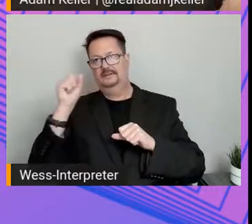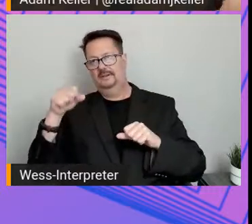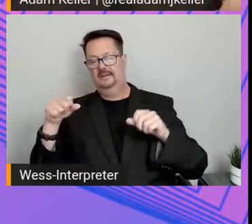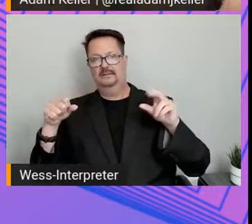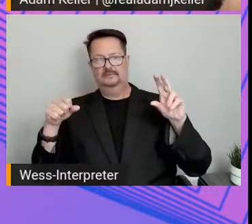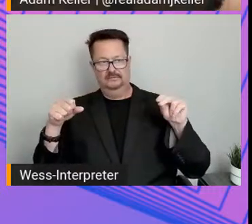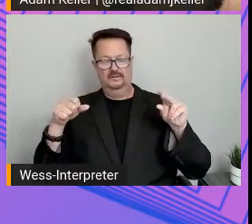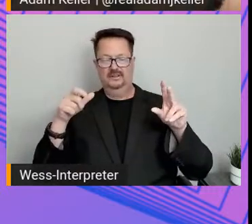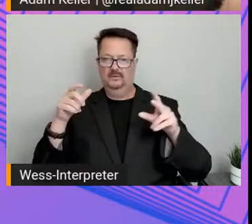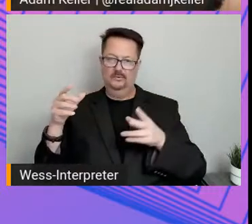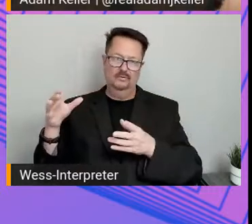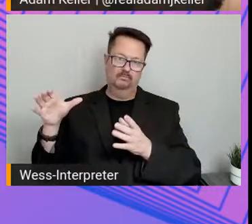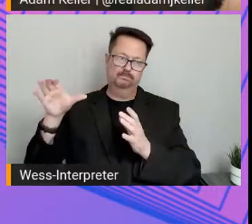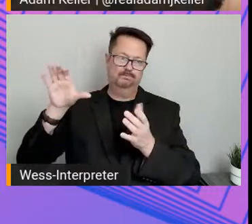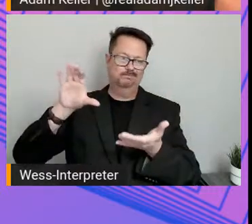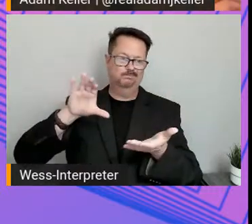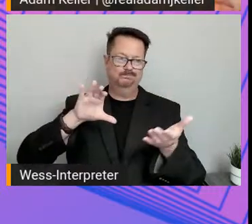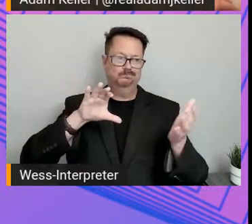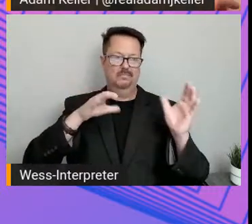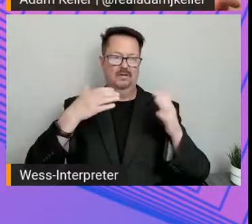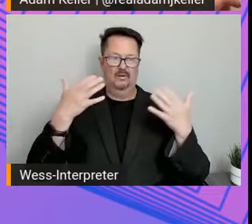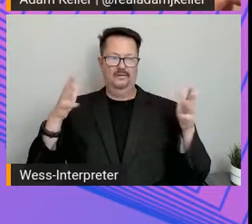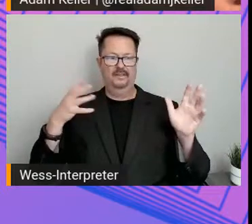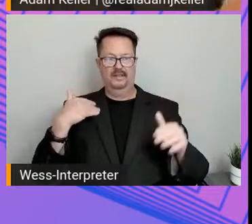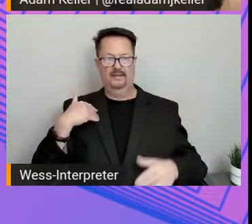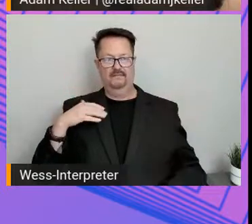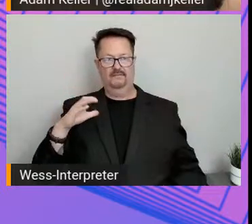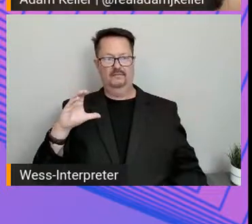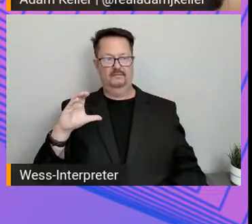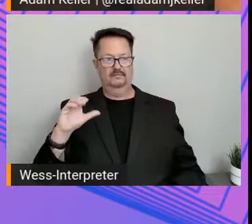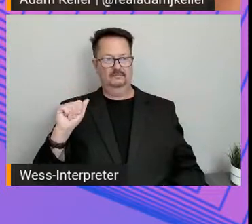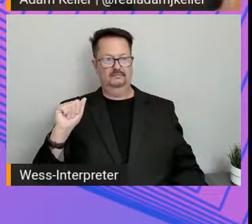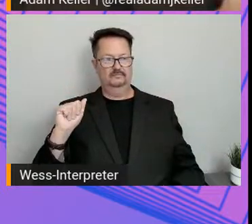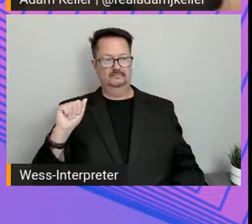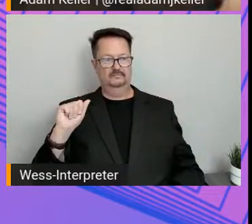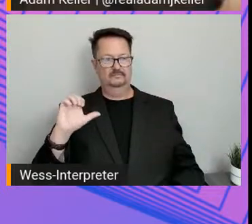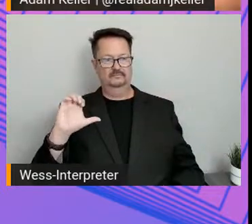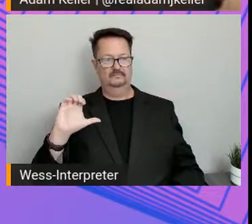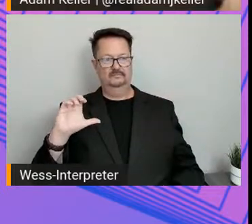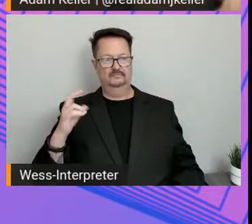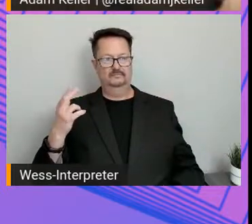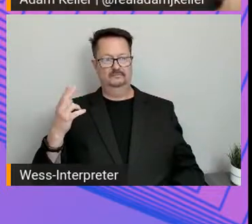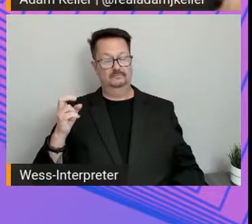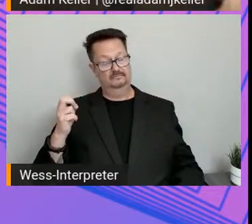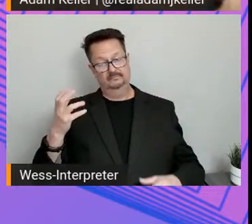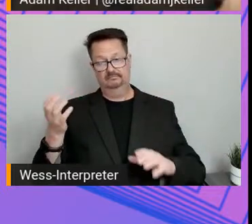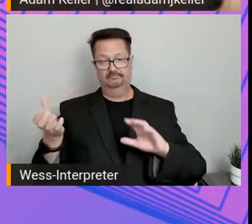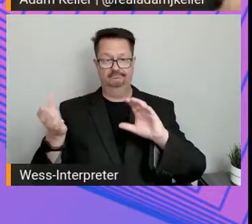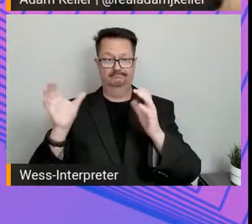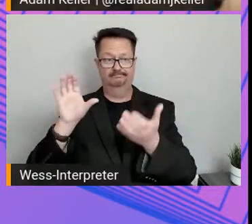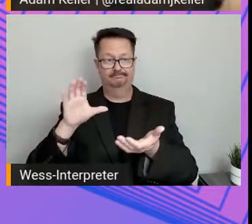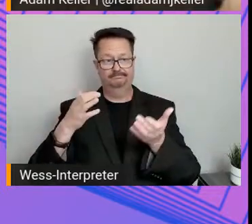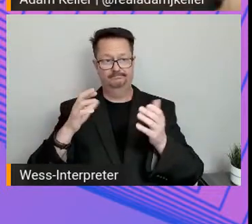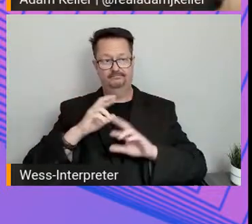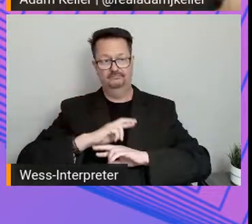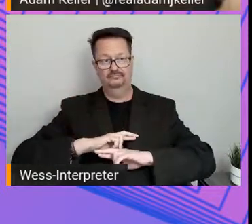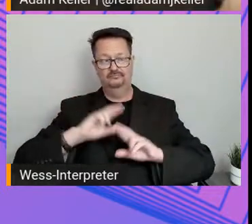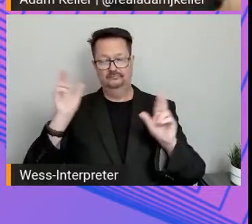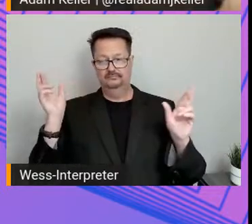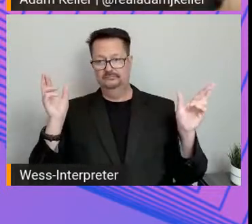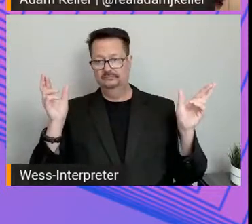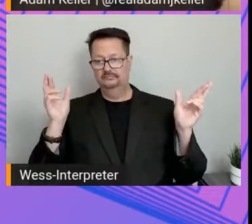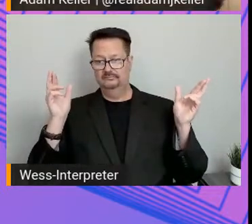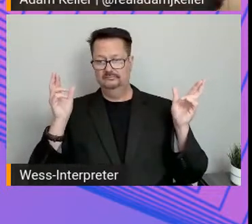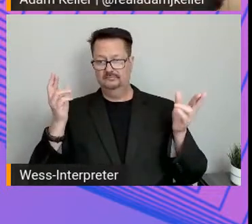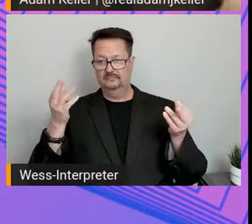my container image. I already have it cached. So, and there were no changes. So it built my container image. It wants to push